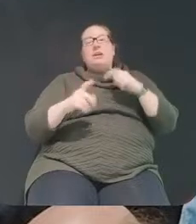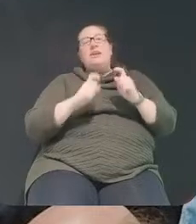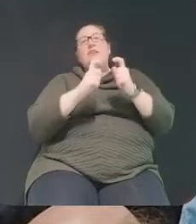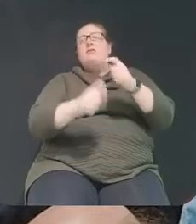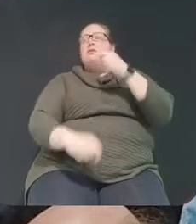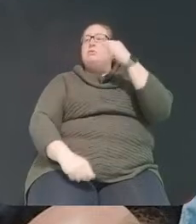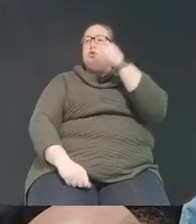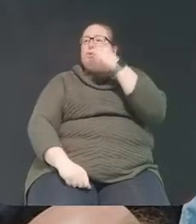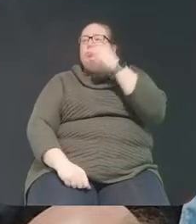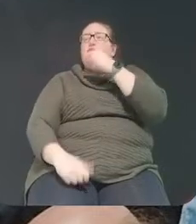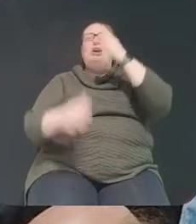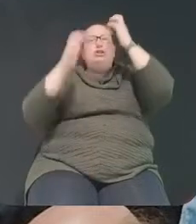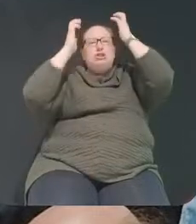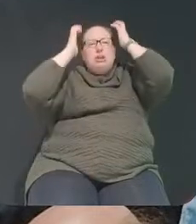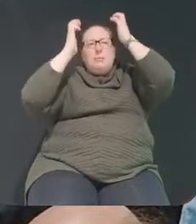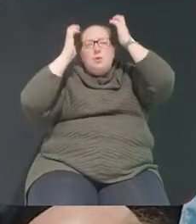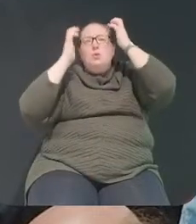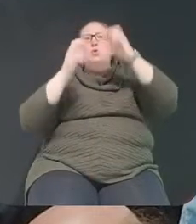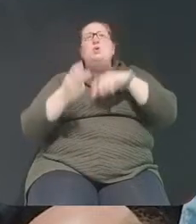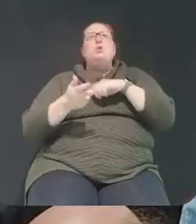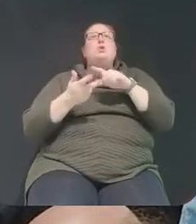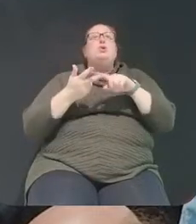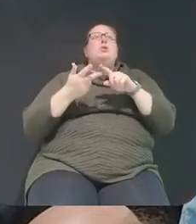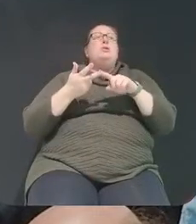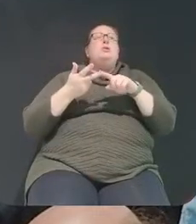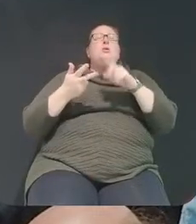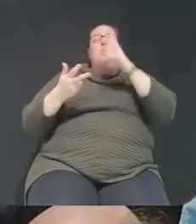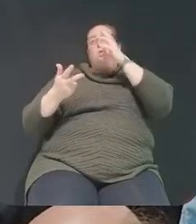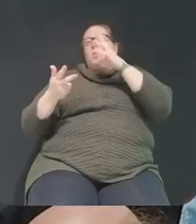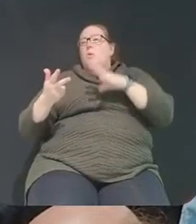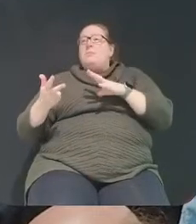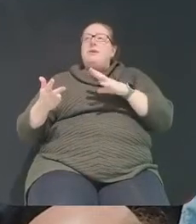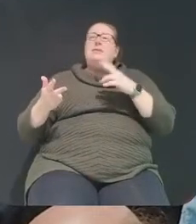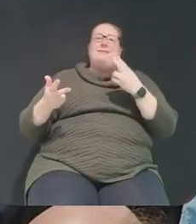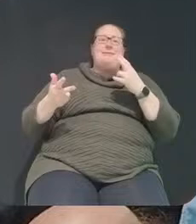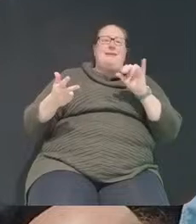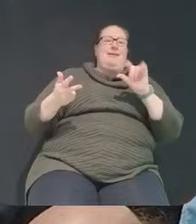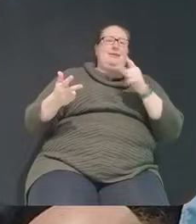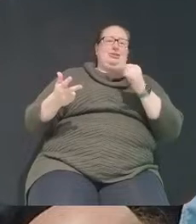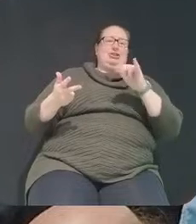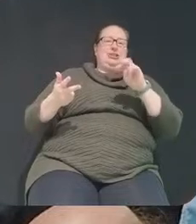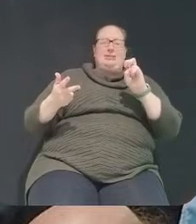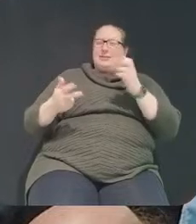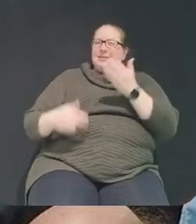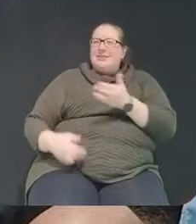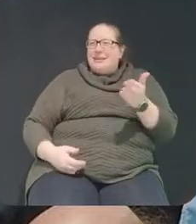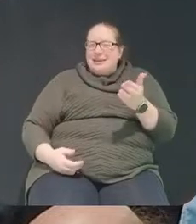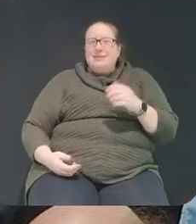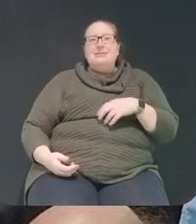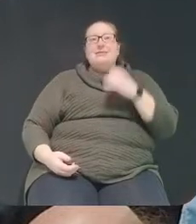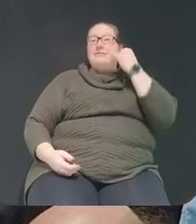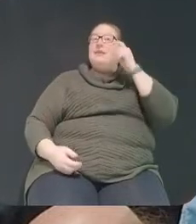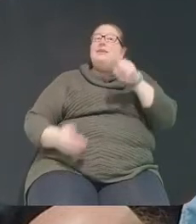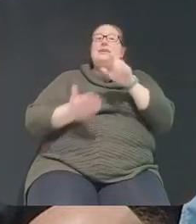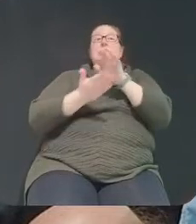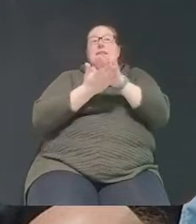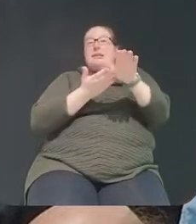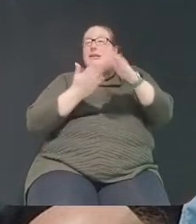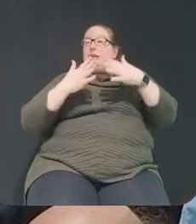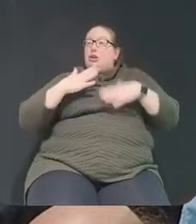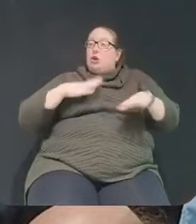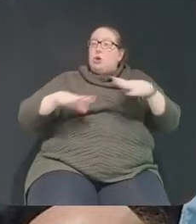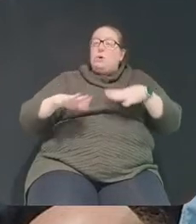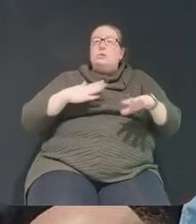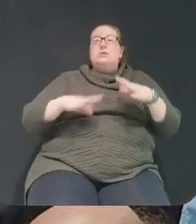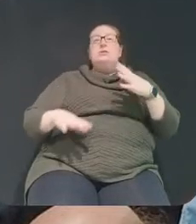toothbrushes, shampoos, women hygiene things. You know, if they need some clean clothes, something that maybe